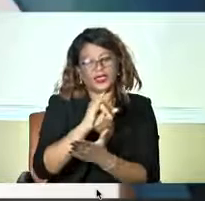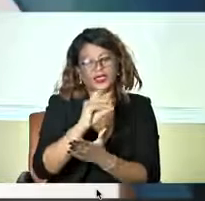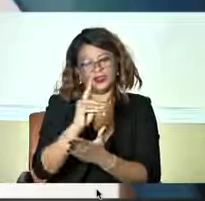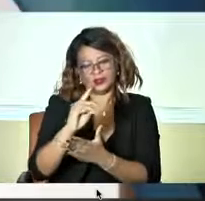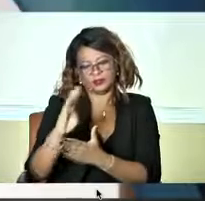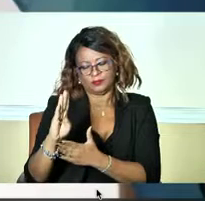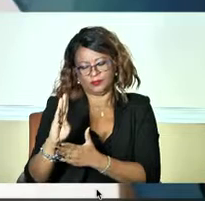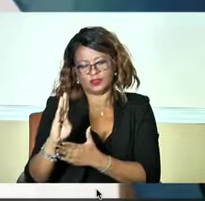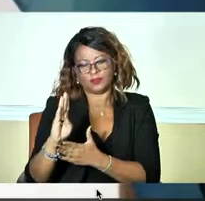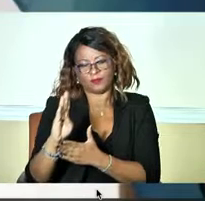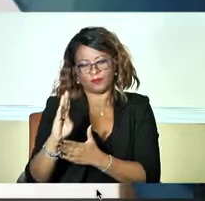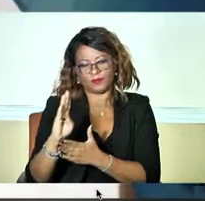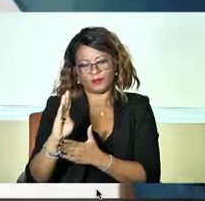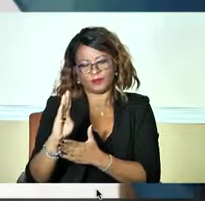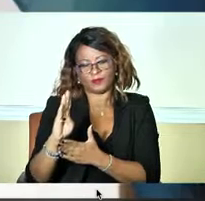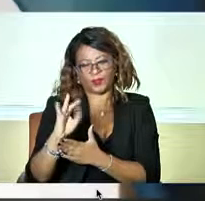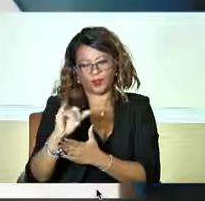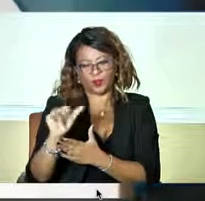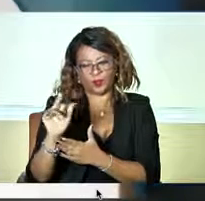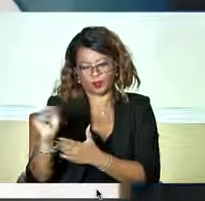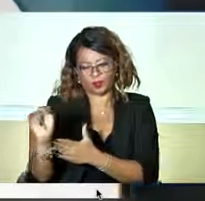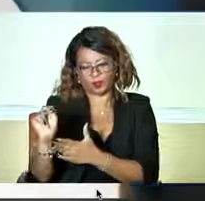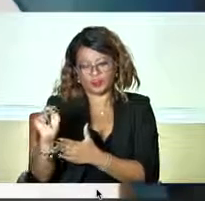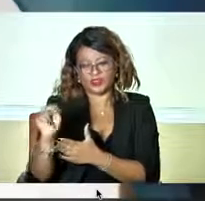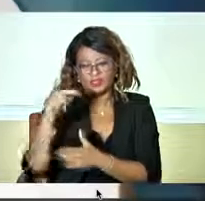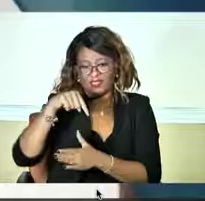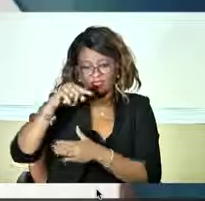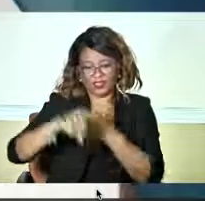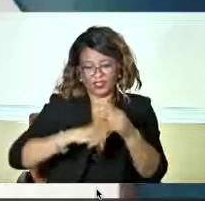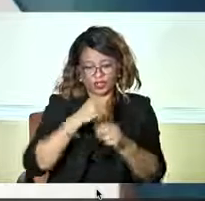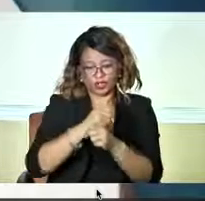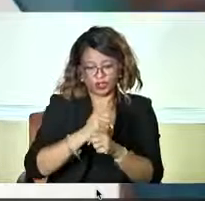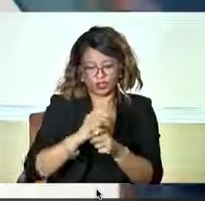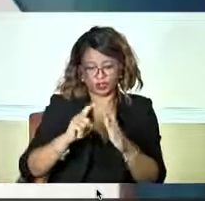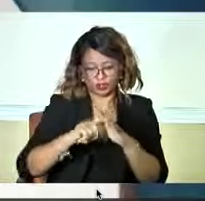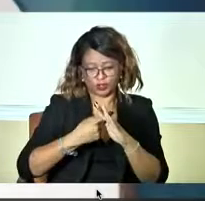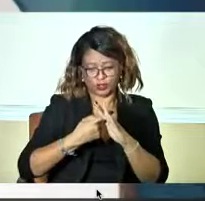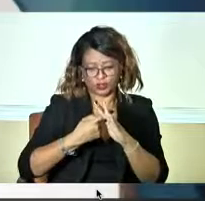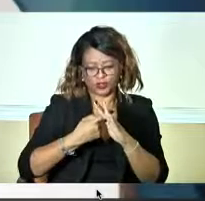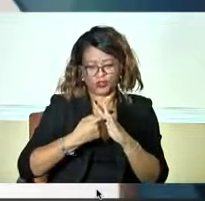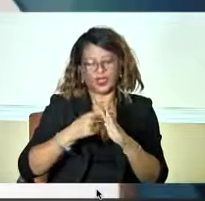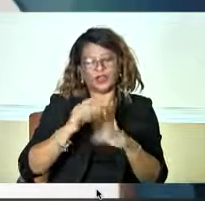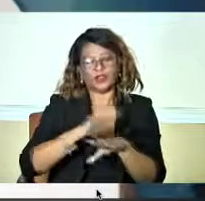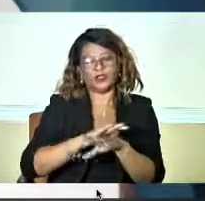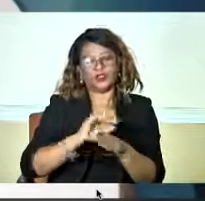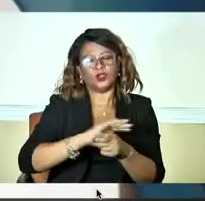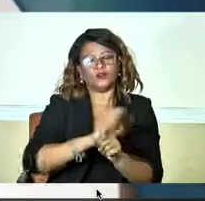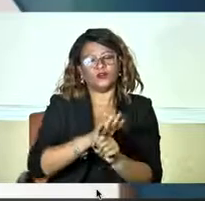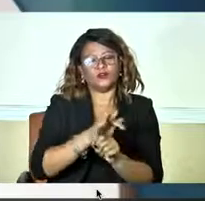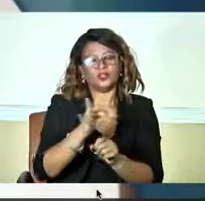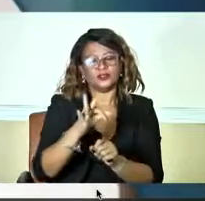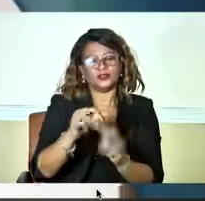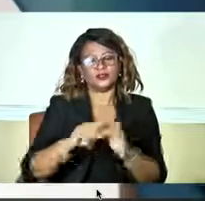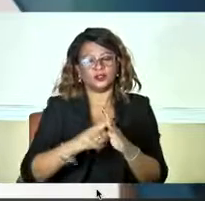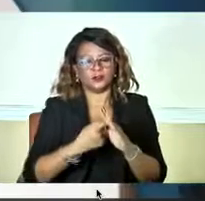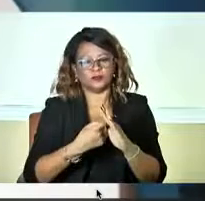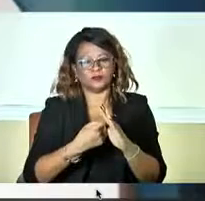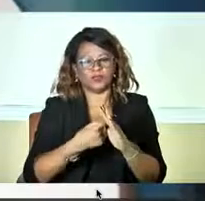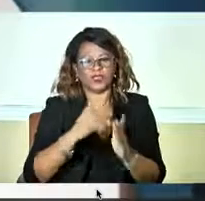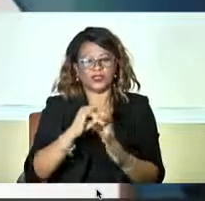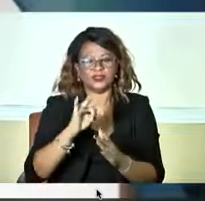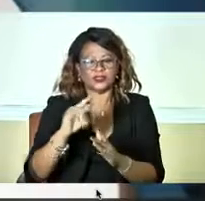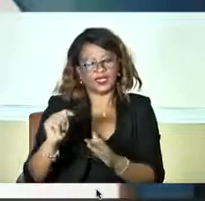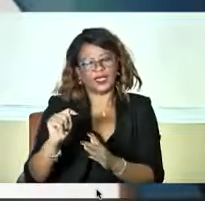loan. Since this fiscal year began, and since the onset of COVID-19,